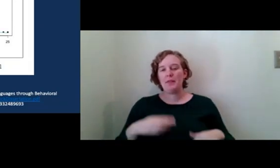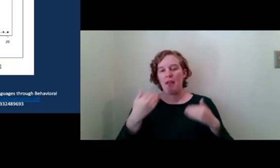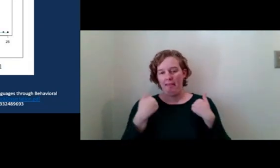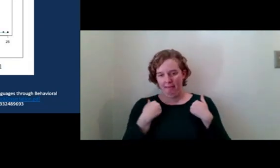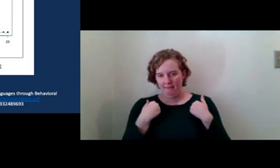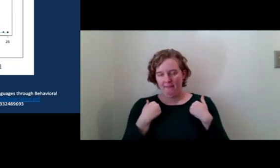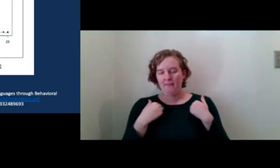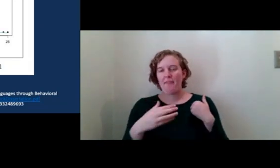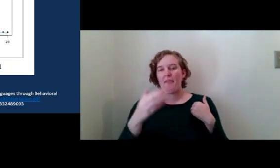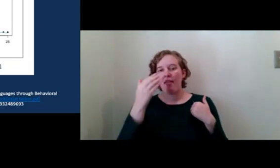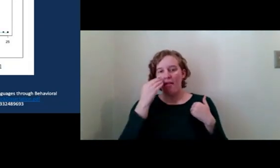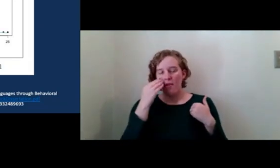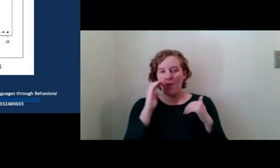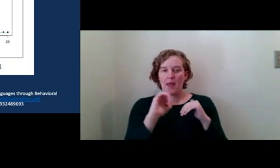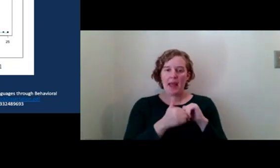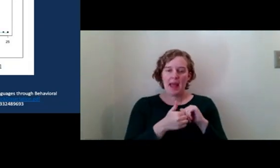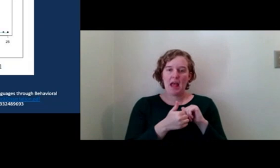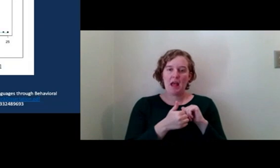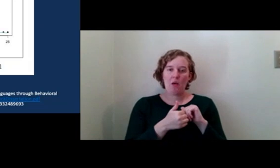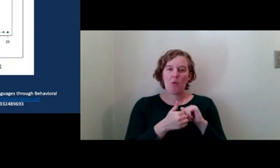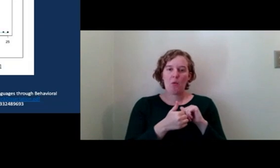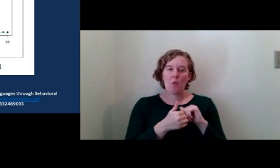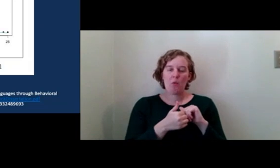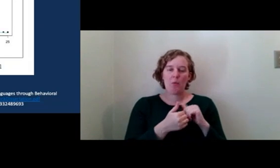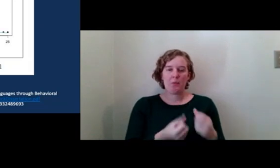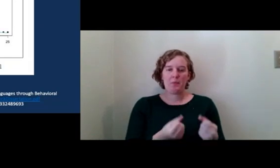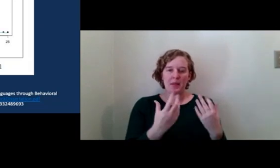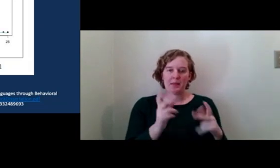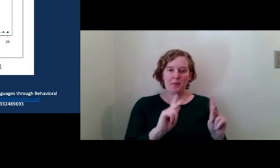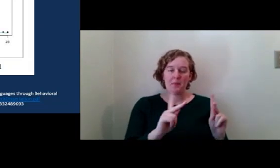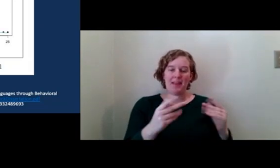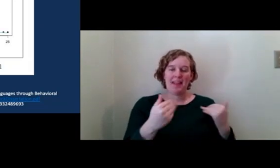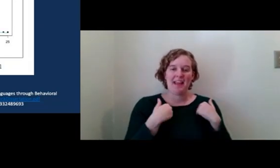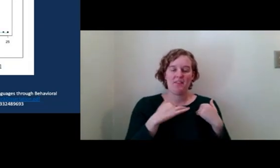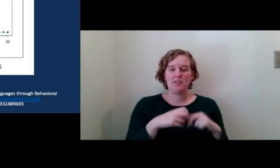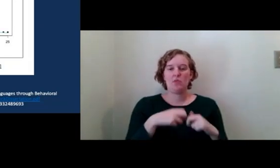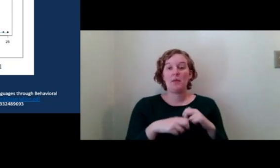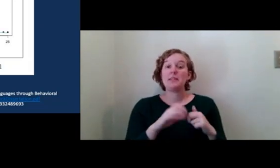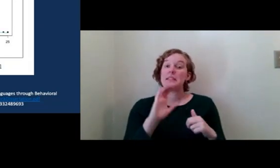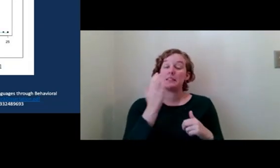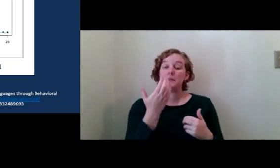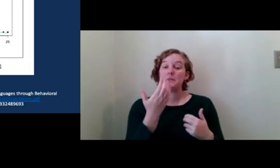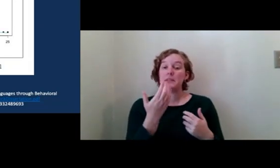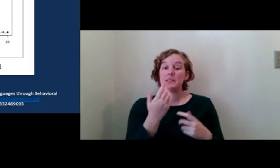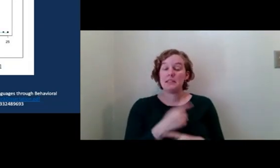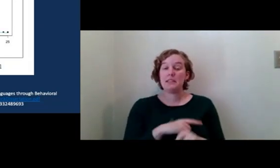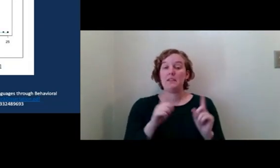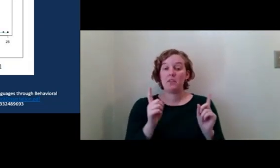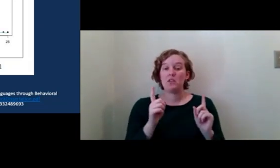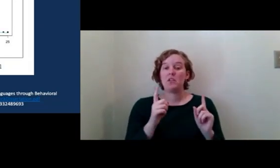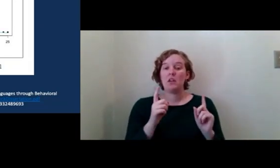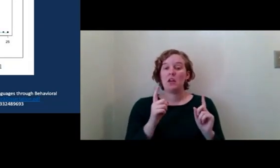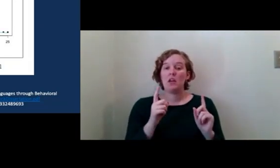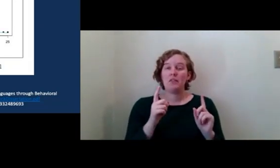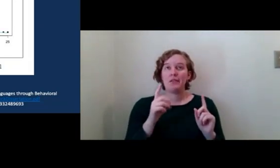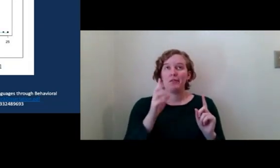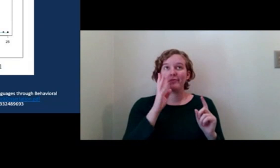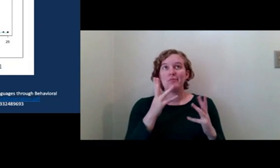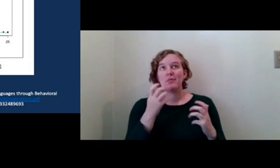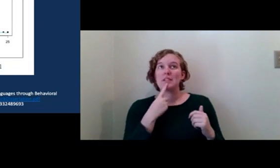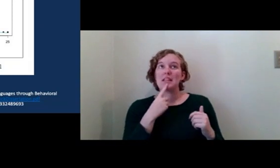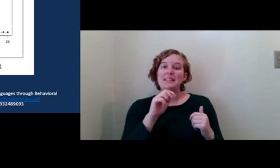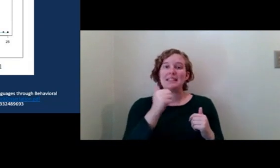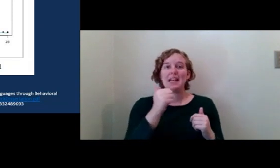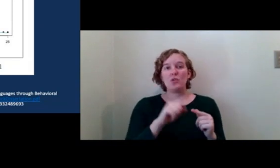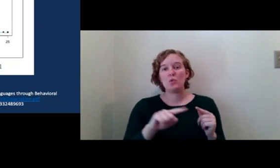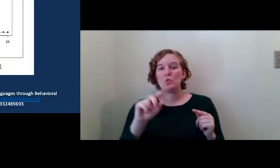the distribution, so how heavy people have these problems. And it turns out it makes a big difference. Off the top of my head, I want to say something like 10 to